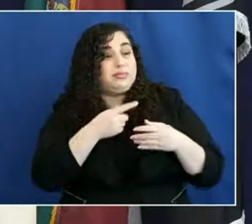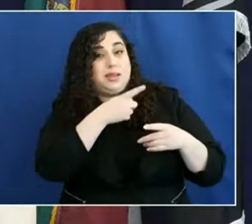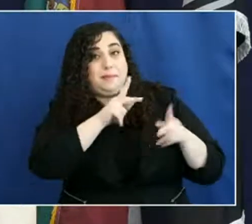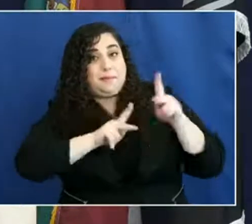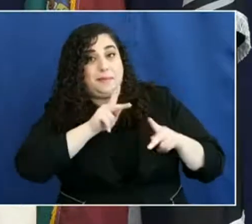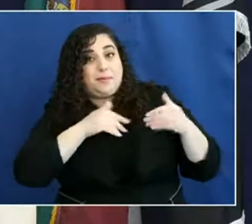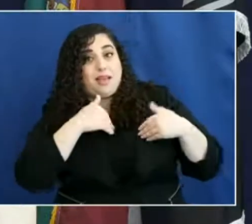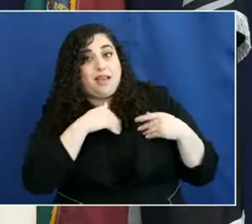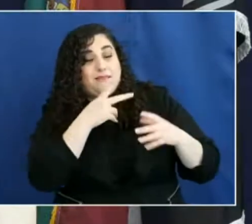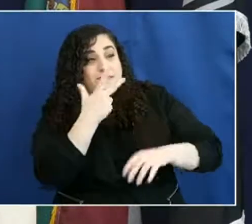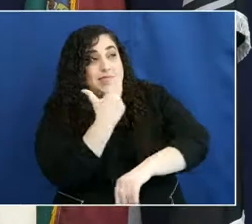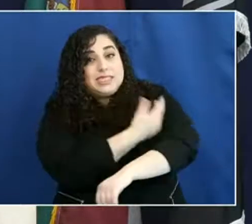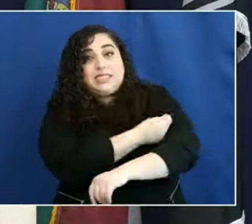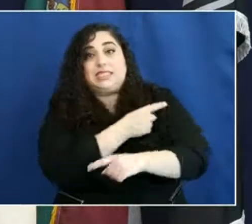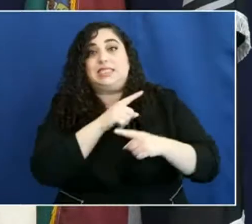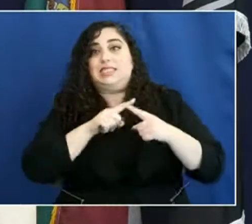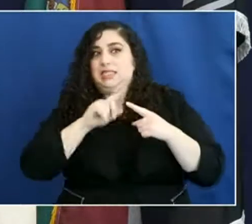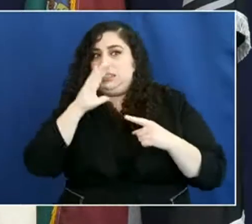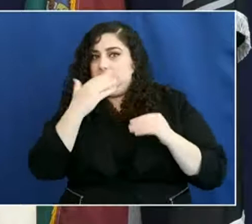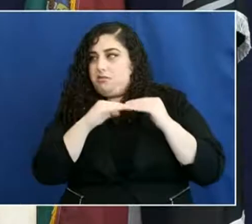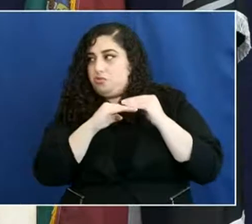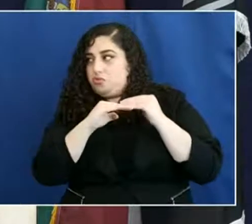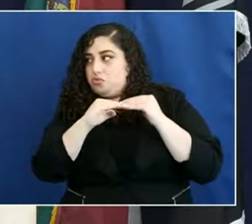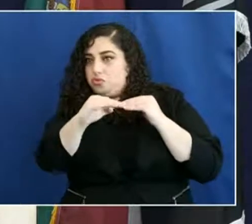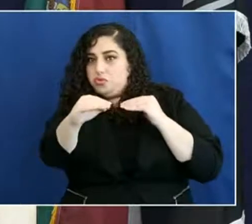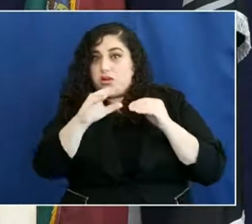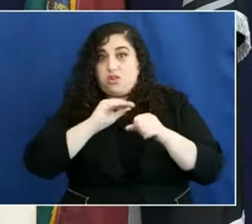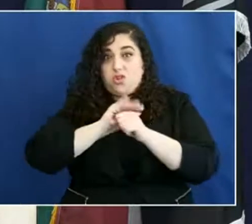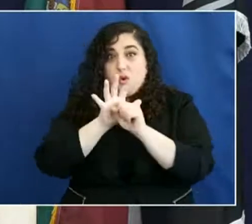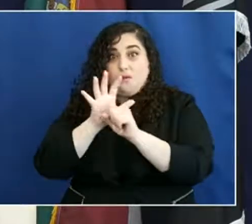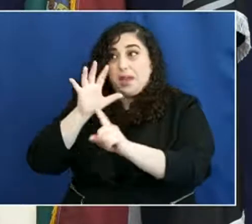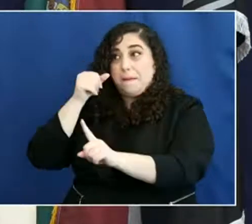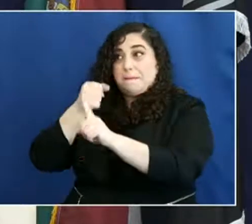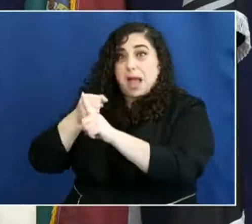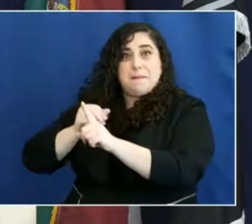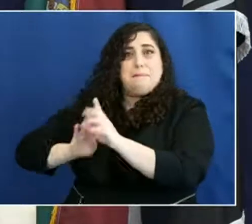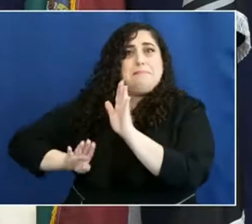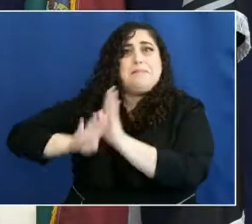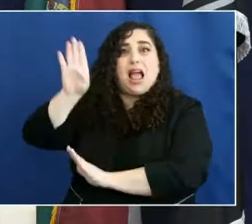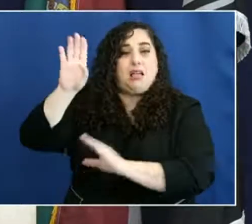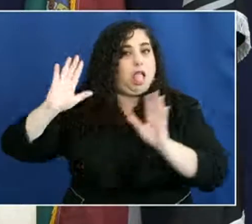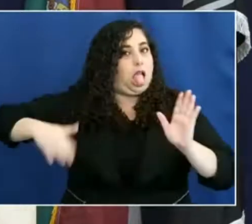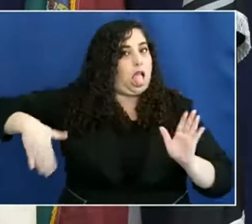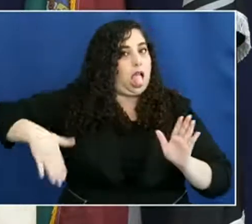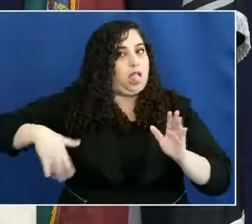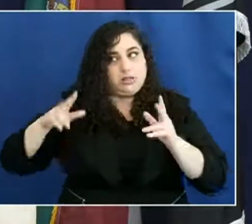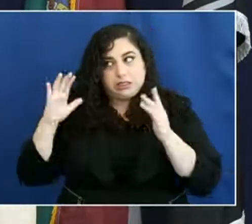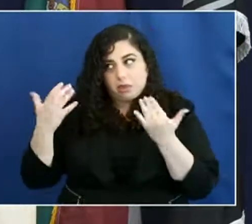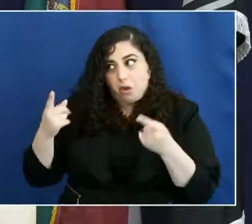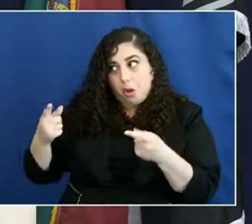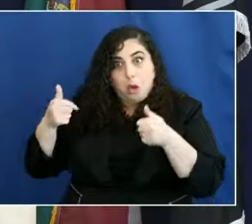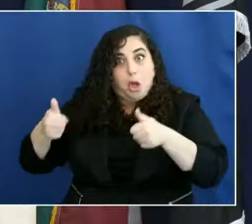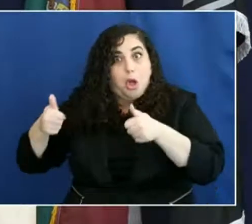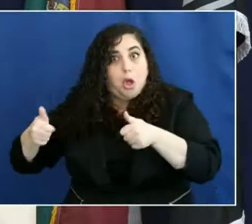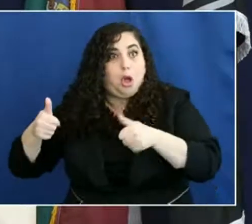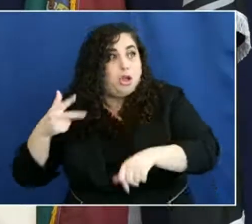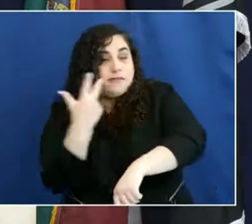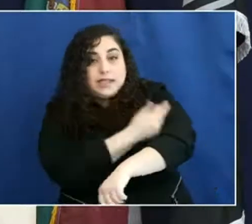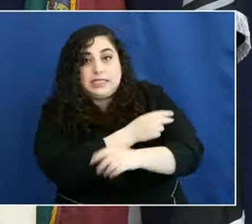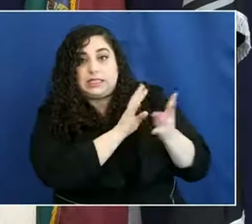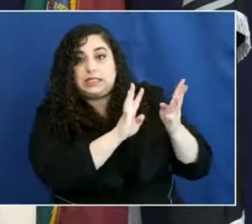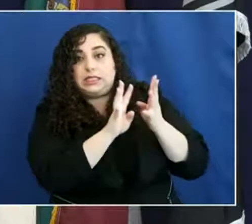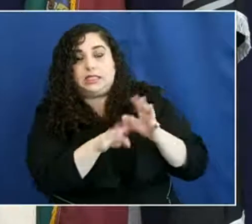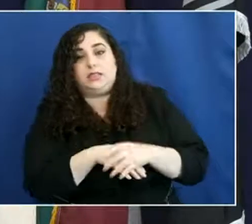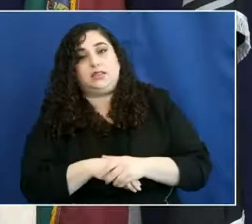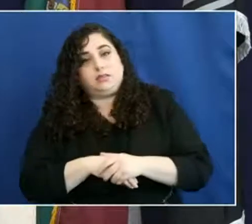stable. And that is encouraging. We're obviously seeing other states, New Jersey, Connecticut, Illinois, that are facing a different